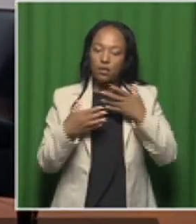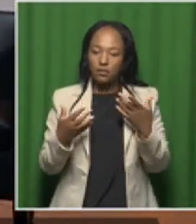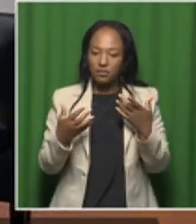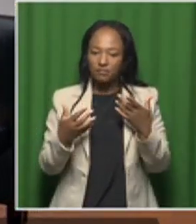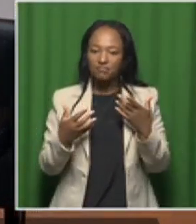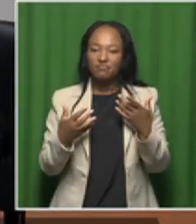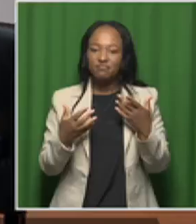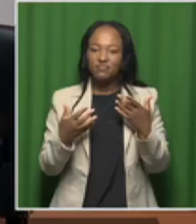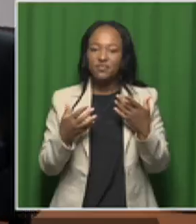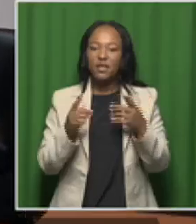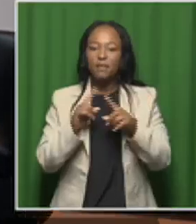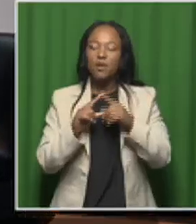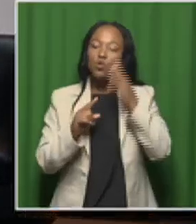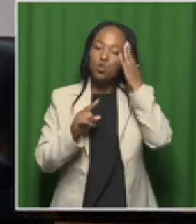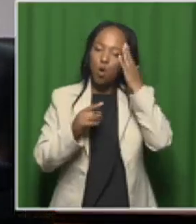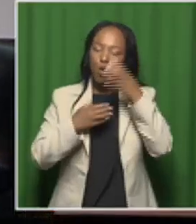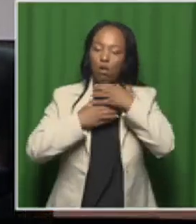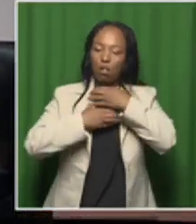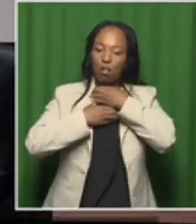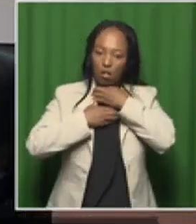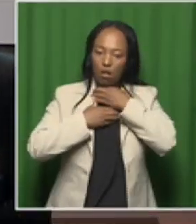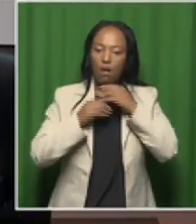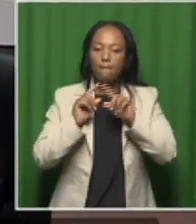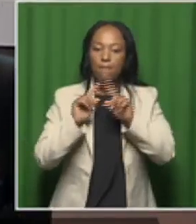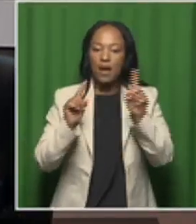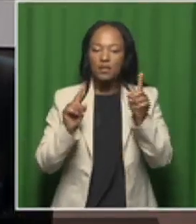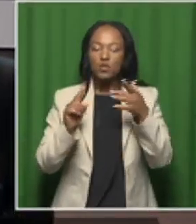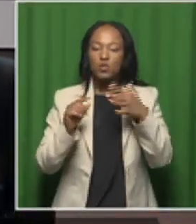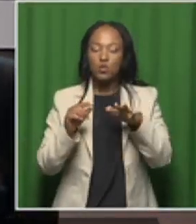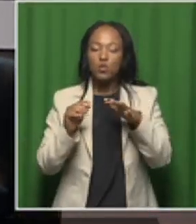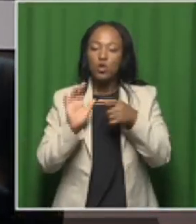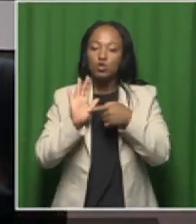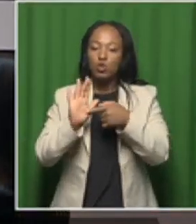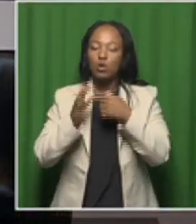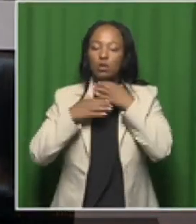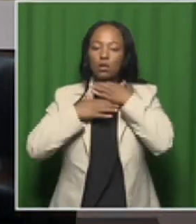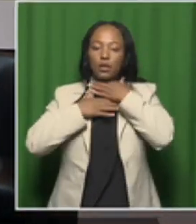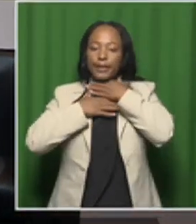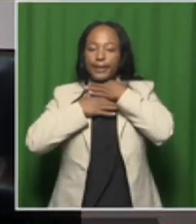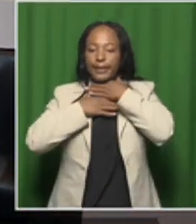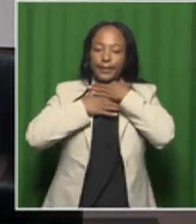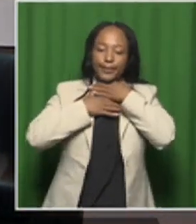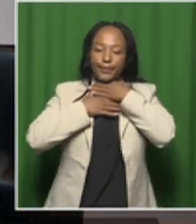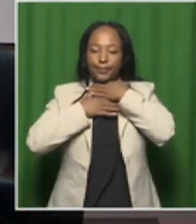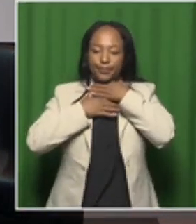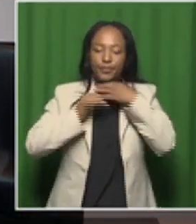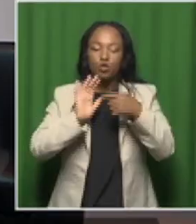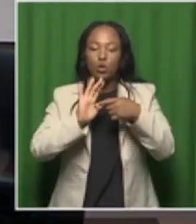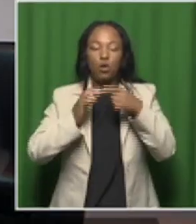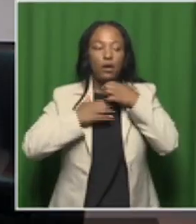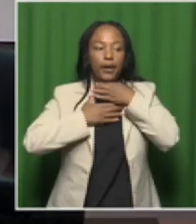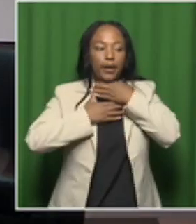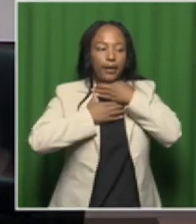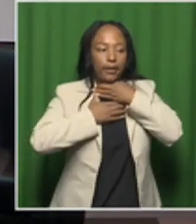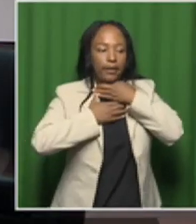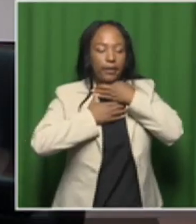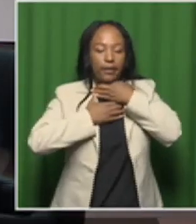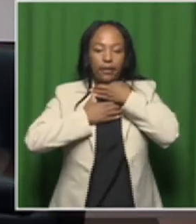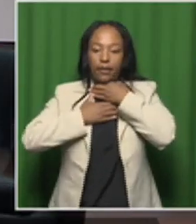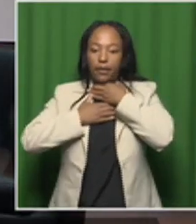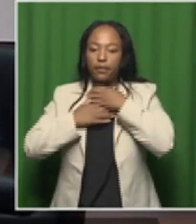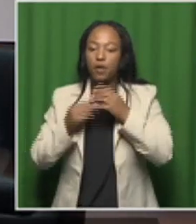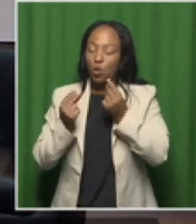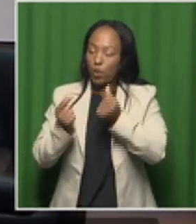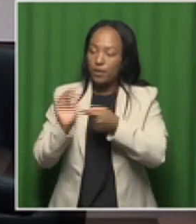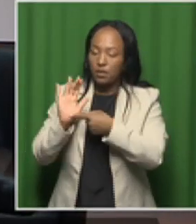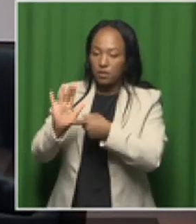to know that you are choking by merely doing the universal sign of choking, holding on your throat. Okay. Then show us. You do very Okay. quickly. Show us. the Definitely. movement.